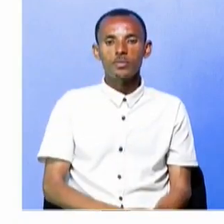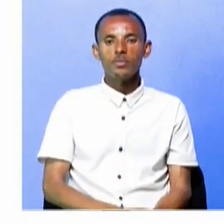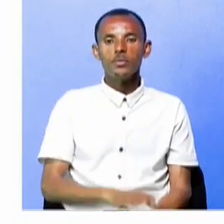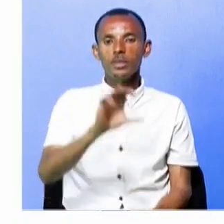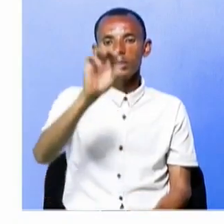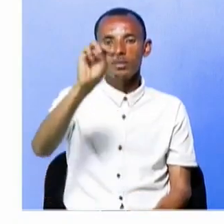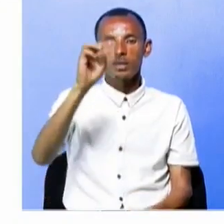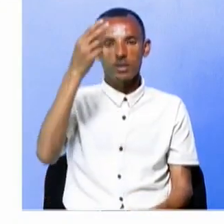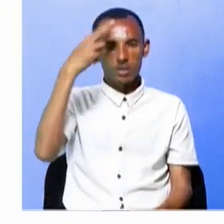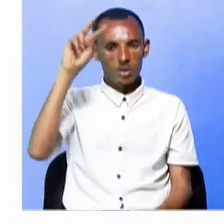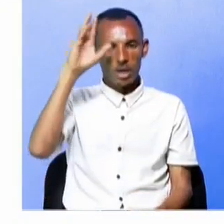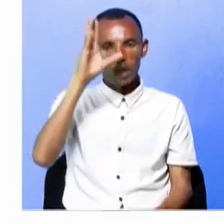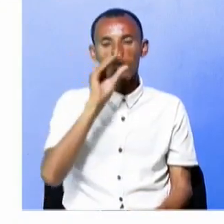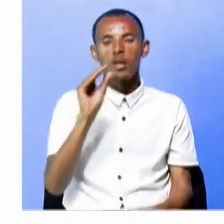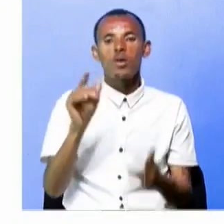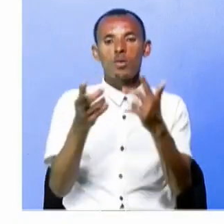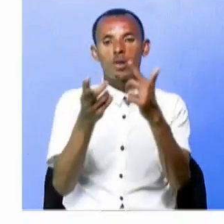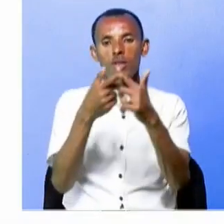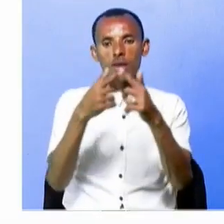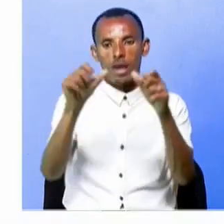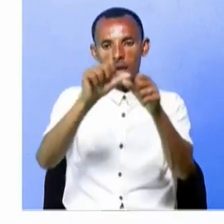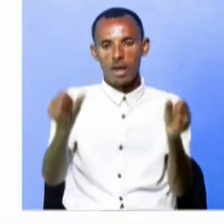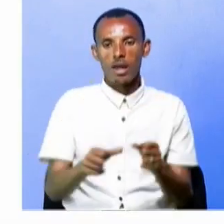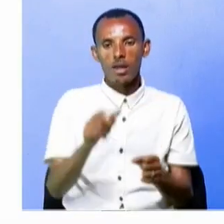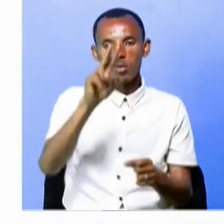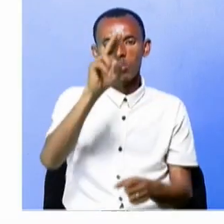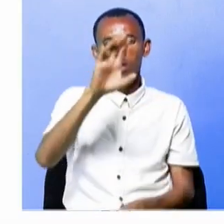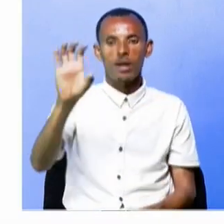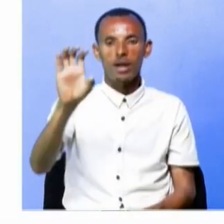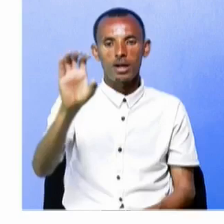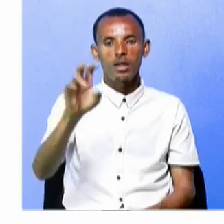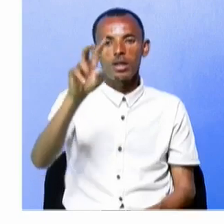centimeters square, and the second area is